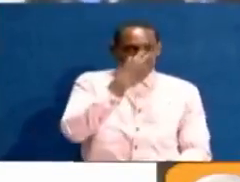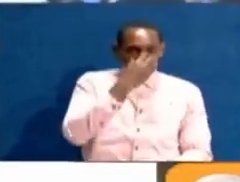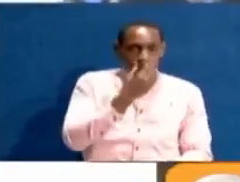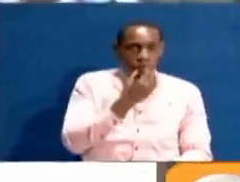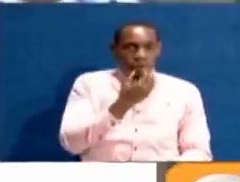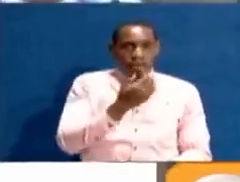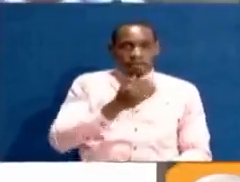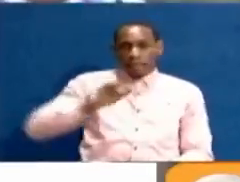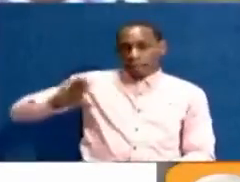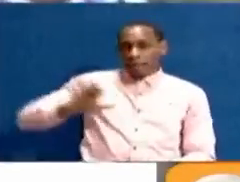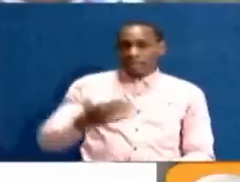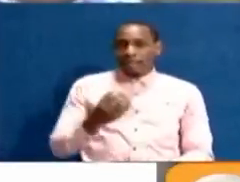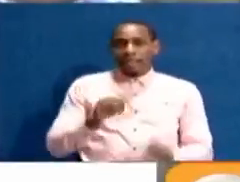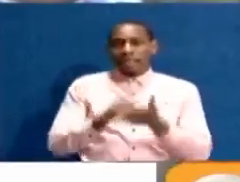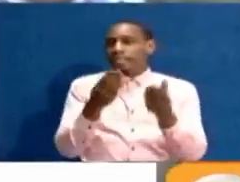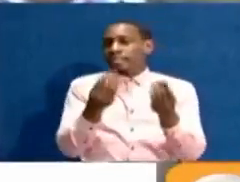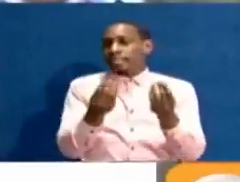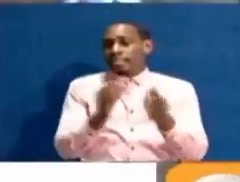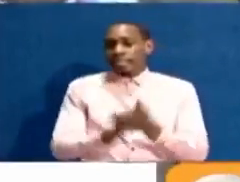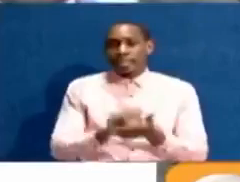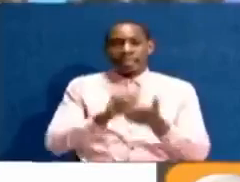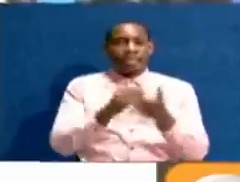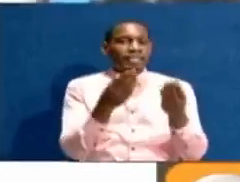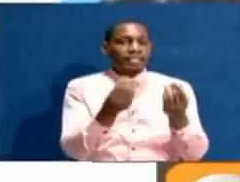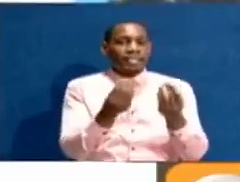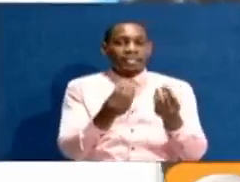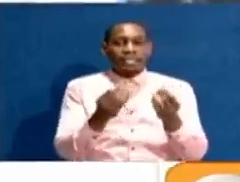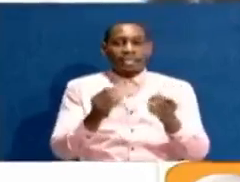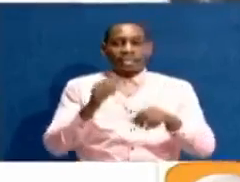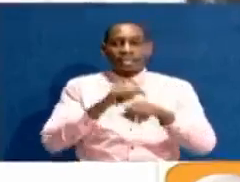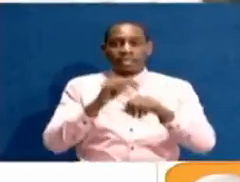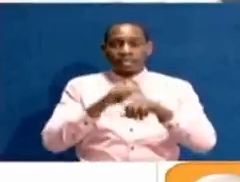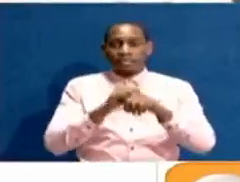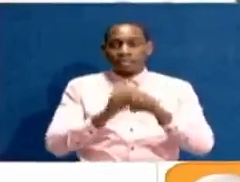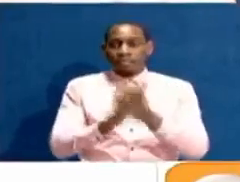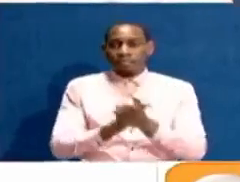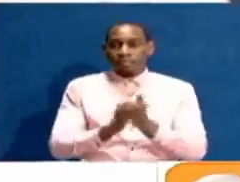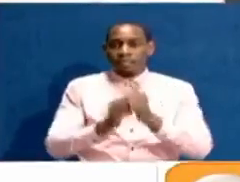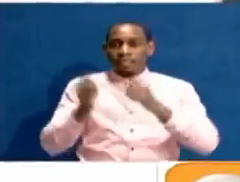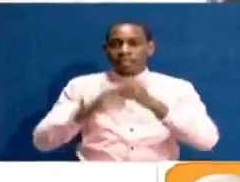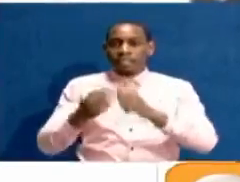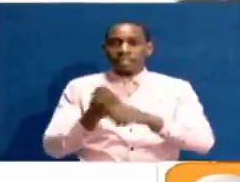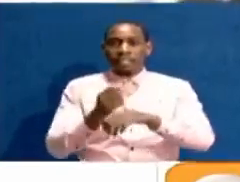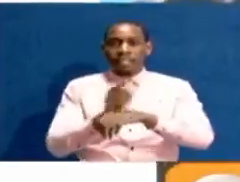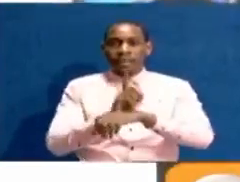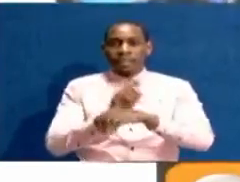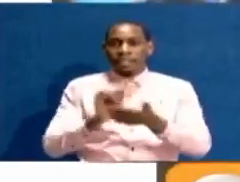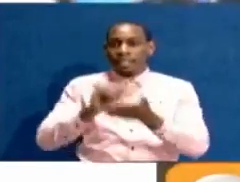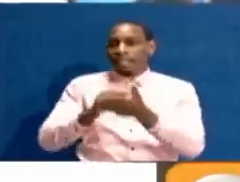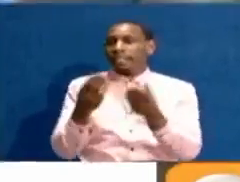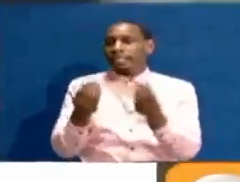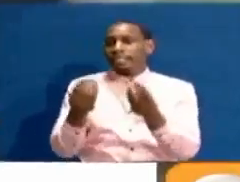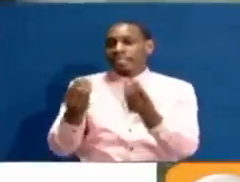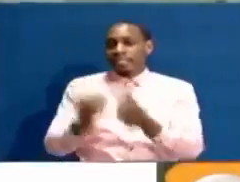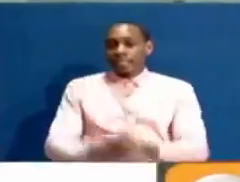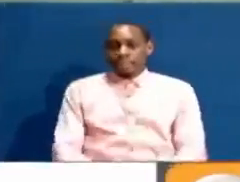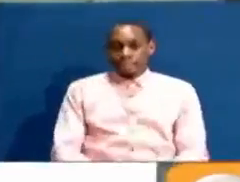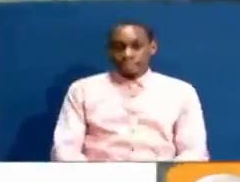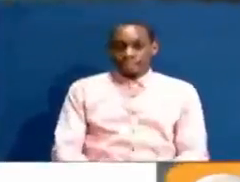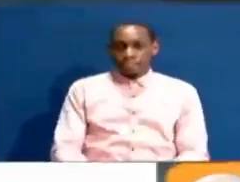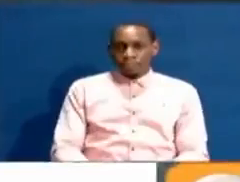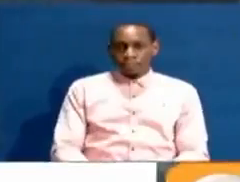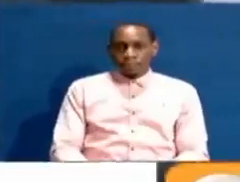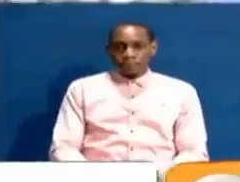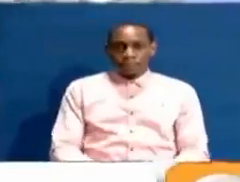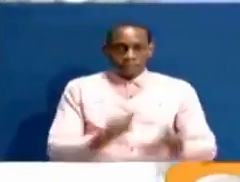ndiye amebaki. Hiyo ni mboga. Si hiyo ni mboga ya dakika 16. Hiyo si ni sosa. Na ile